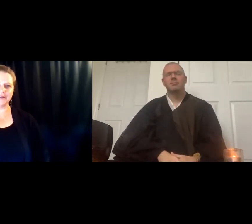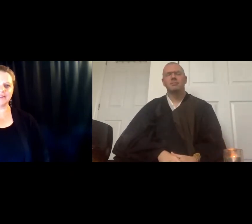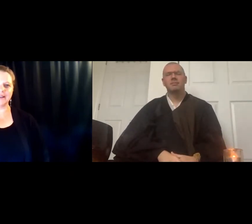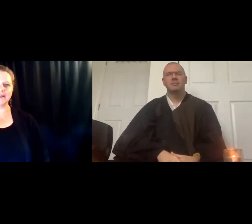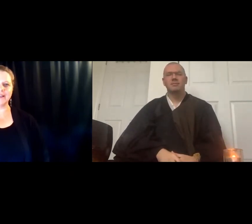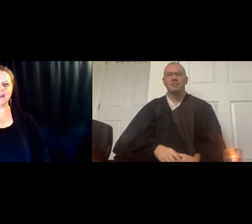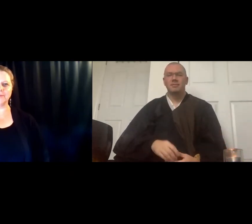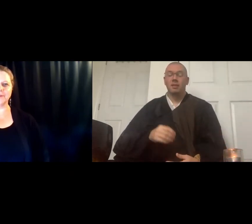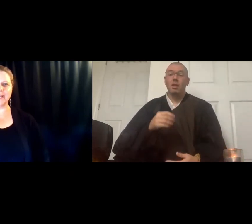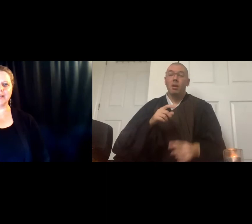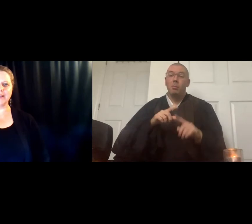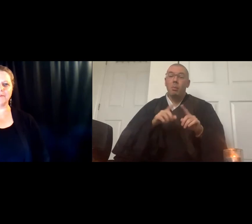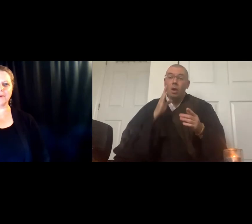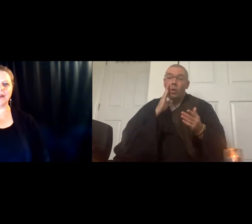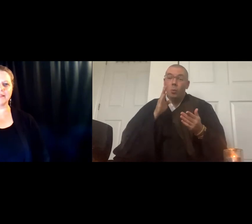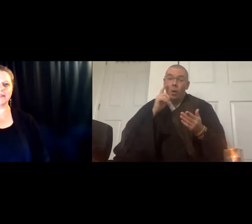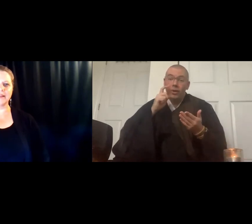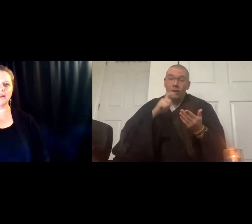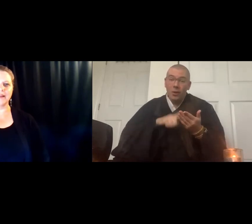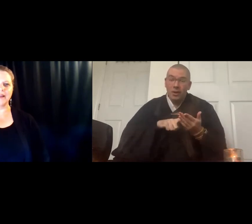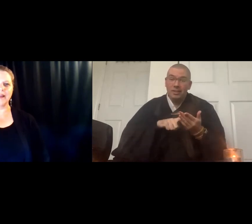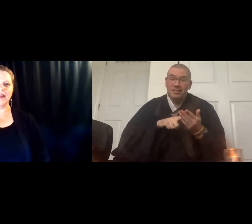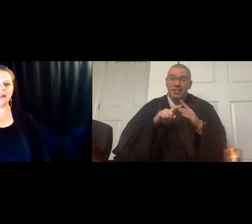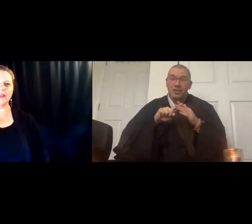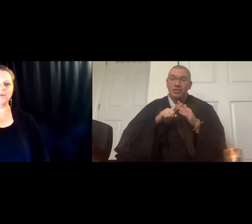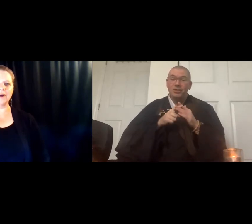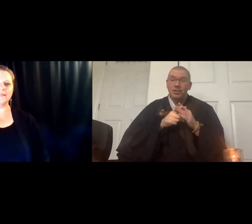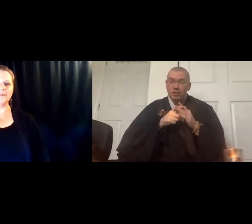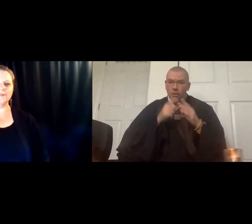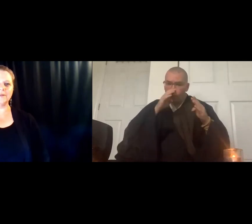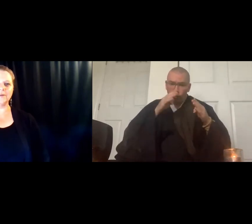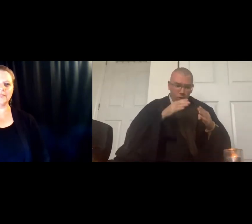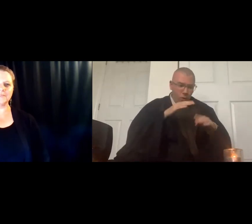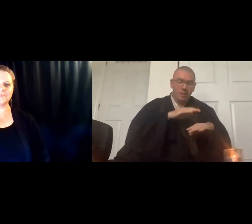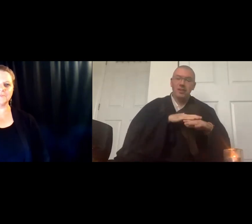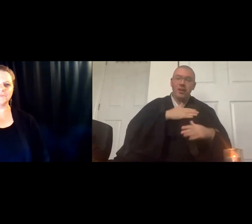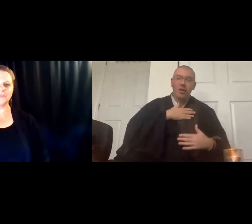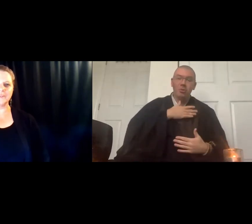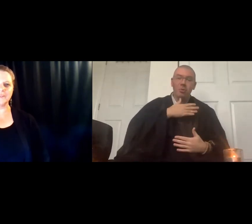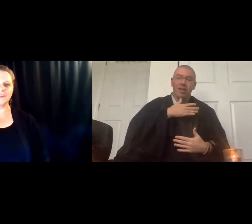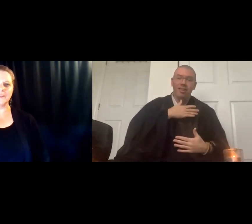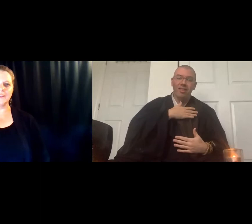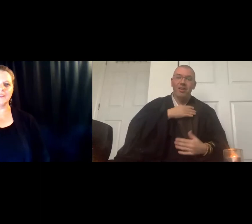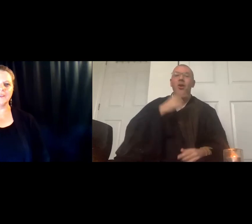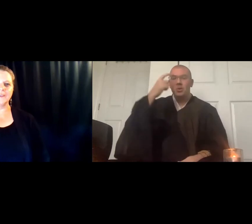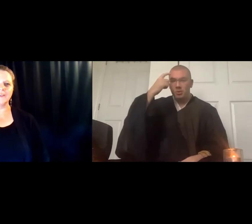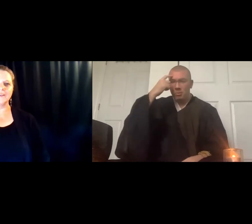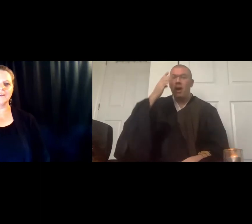together. And again, we're taking a breath. And I want you to notice